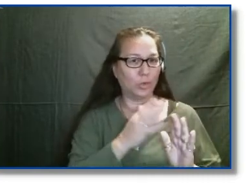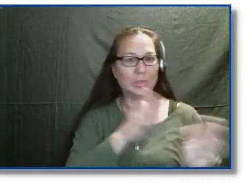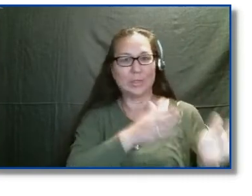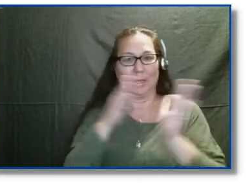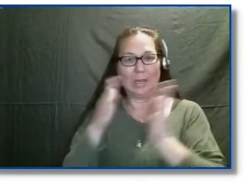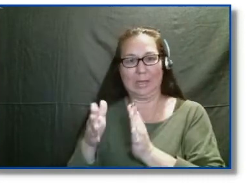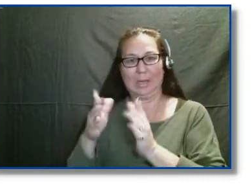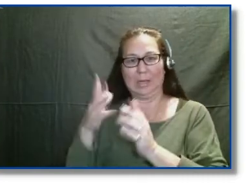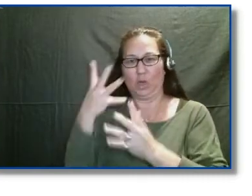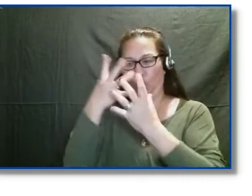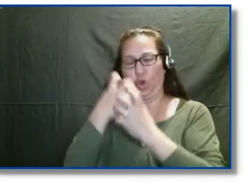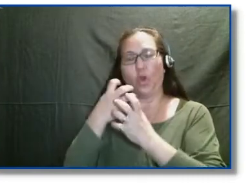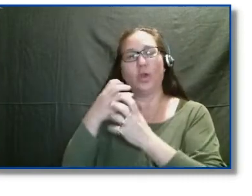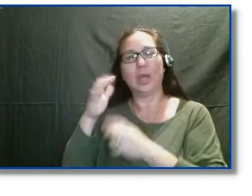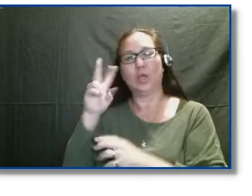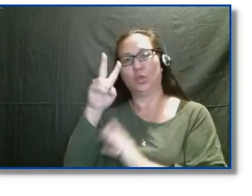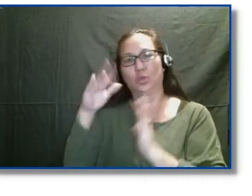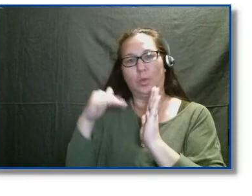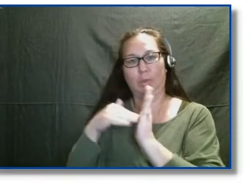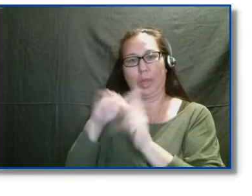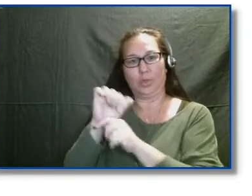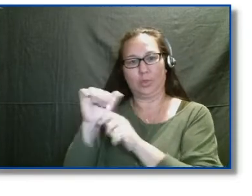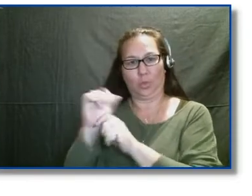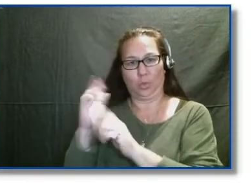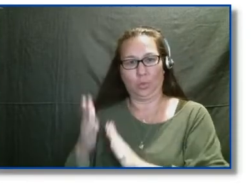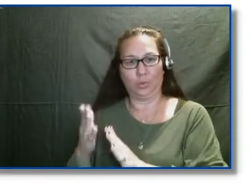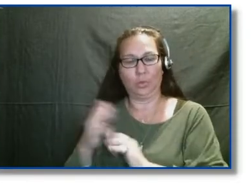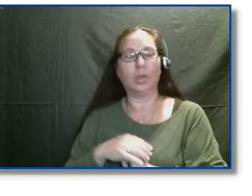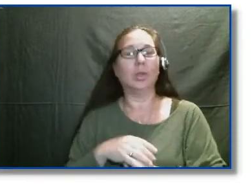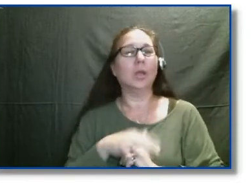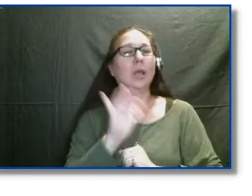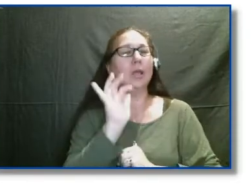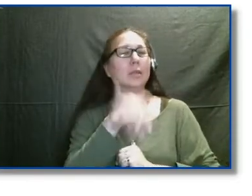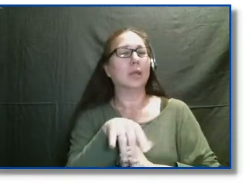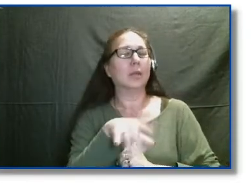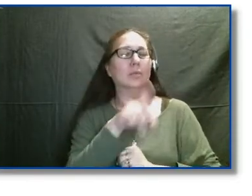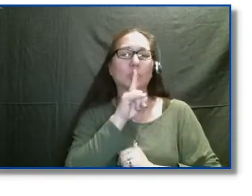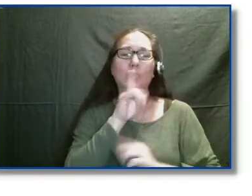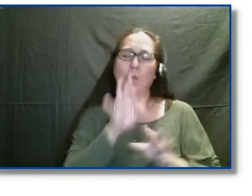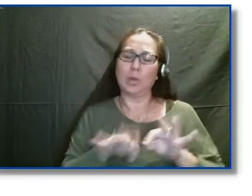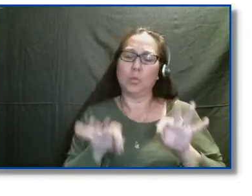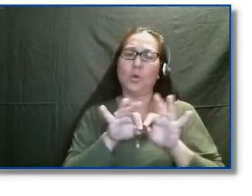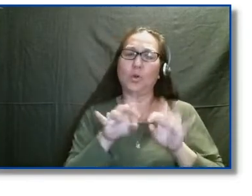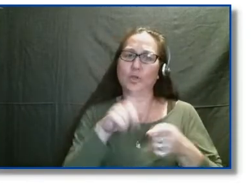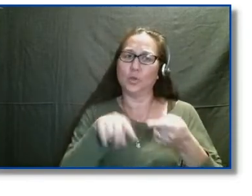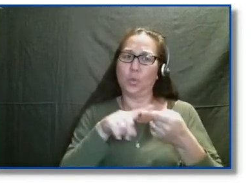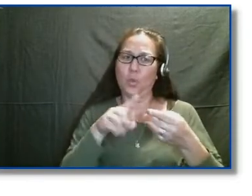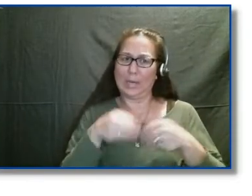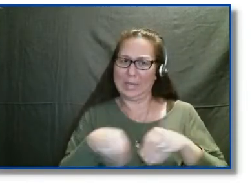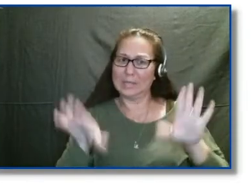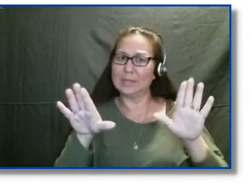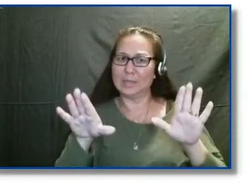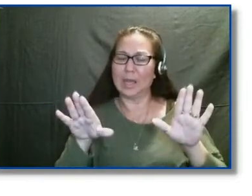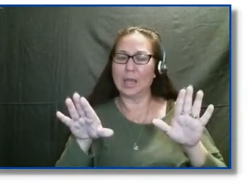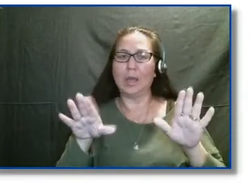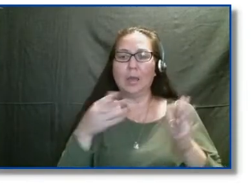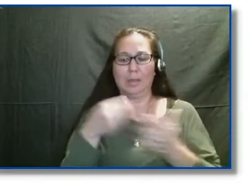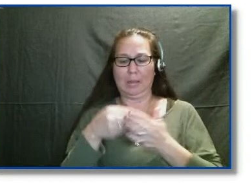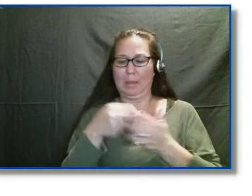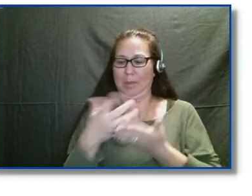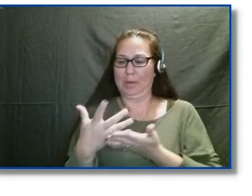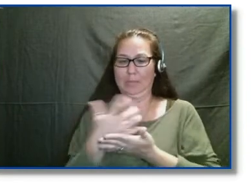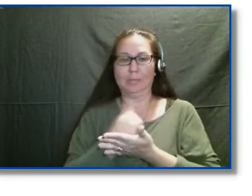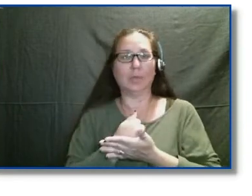of labor. And what is really important is that when these works sell, the profits are redistributed among